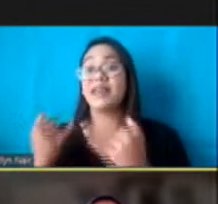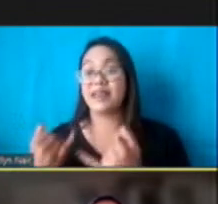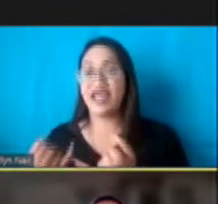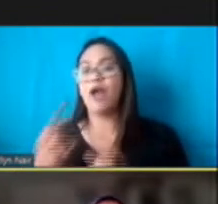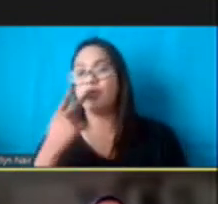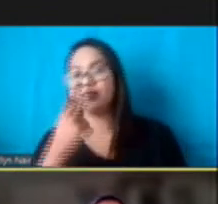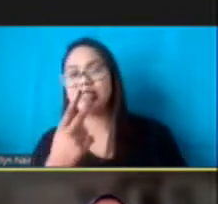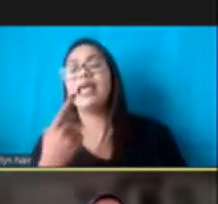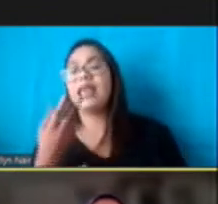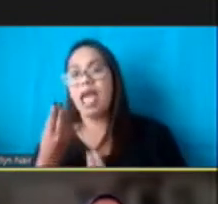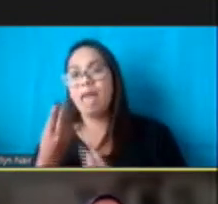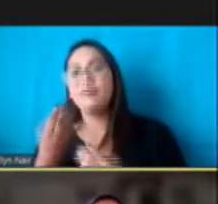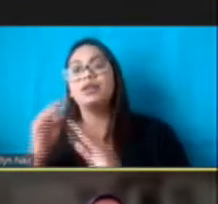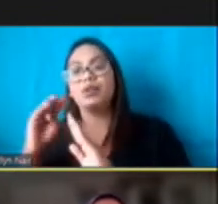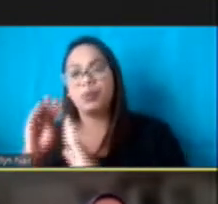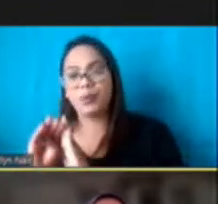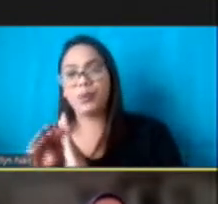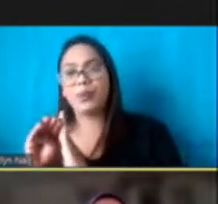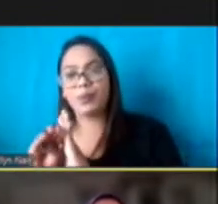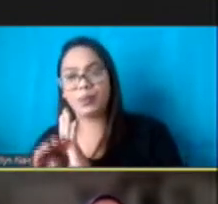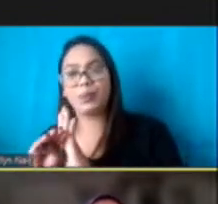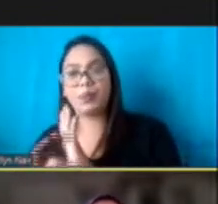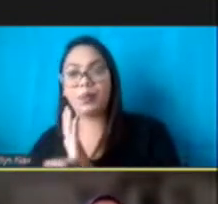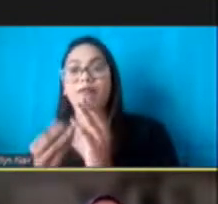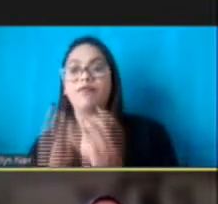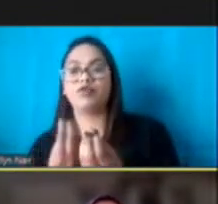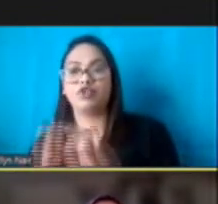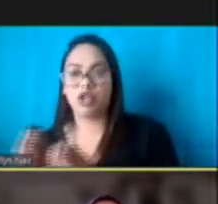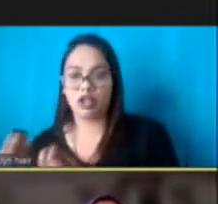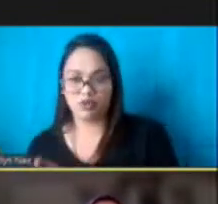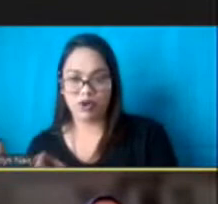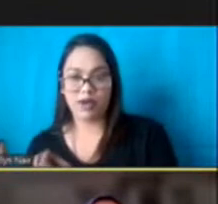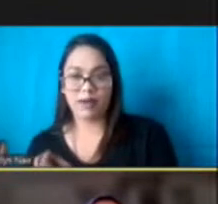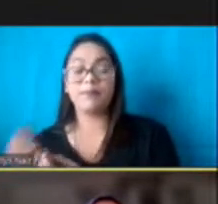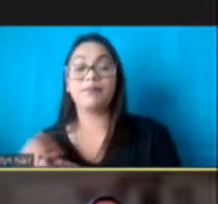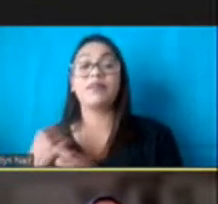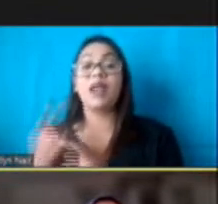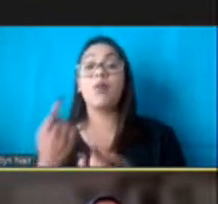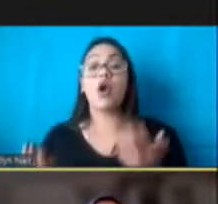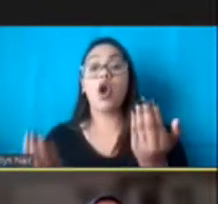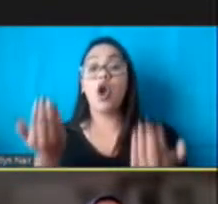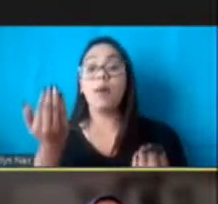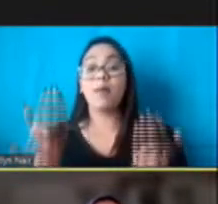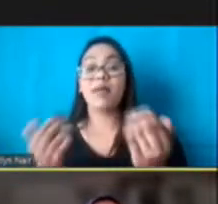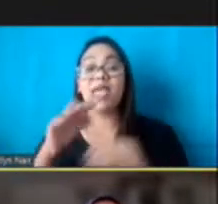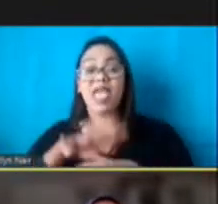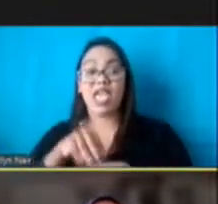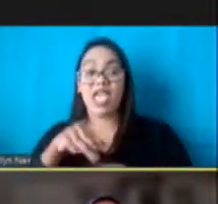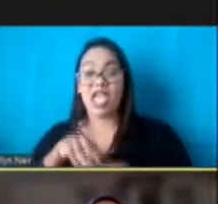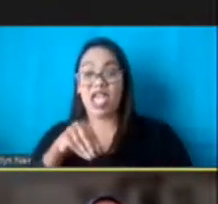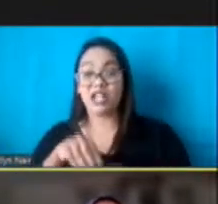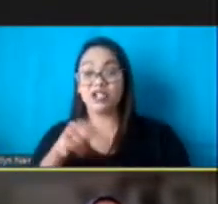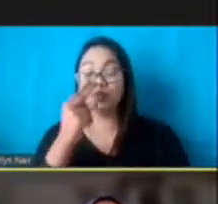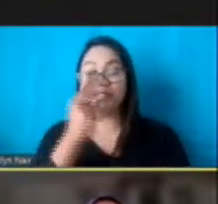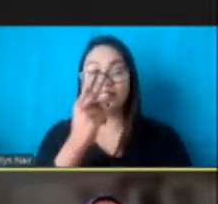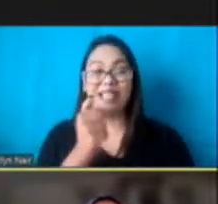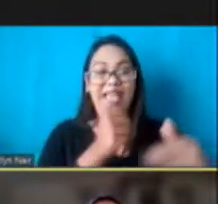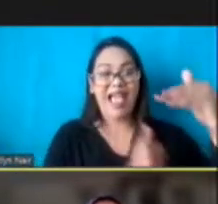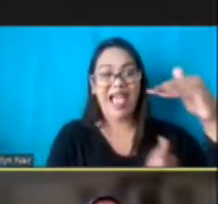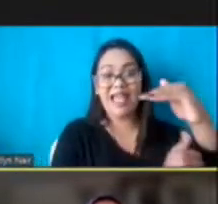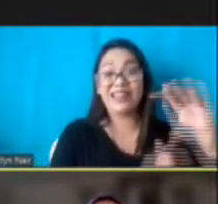decrease. And when you compare the proportion of admissions by age group, you can see particularly with under 5, they made